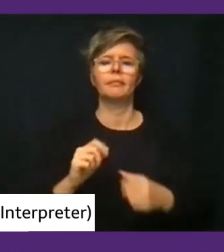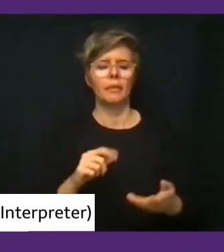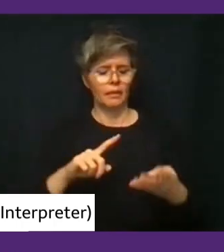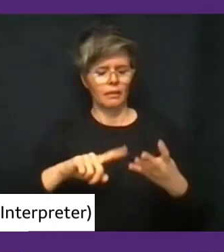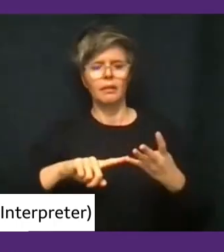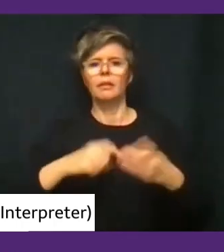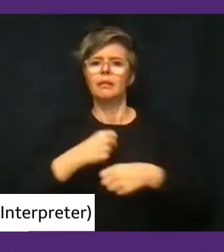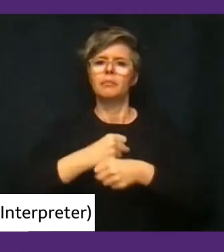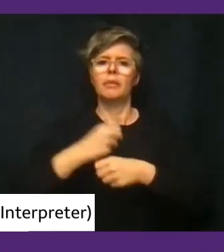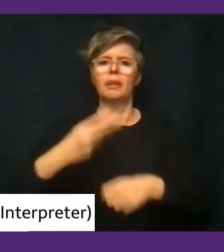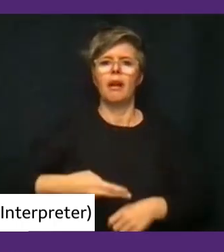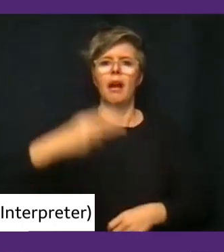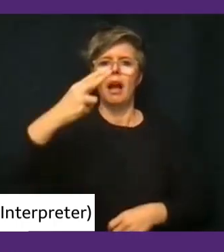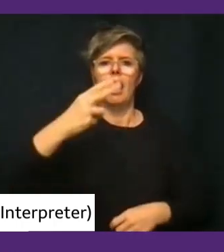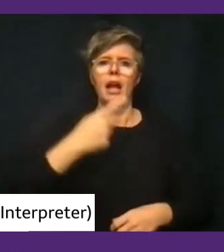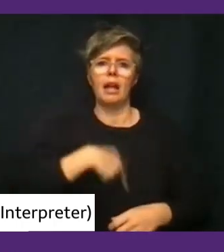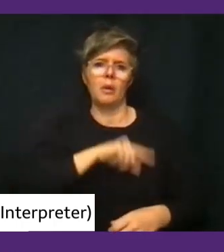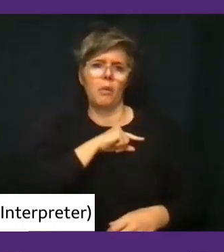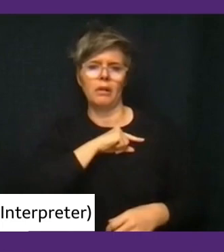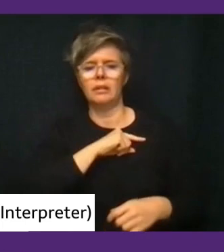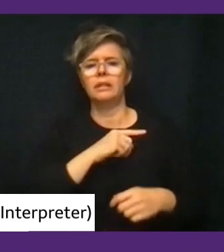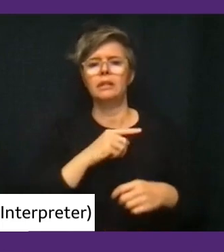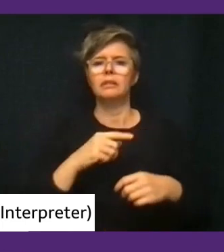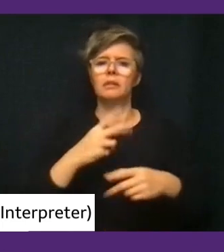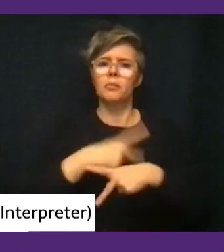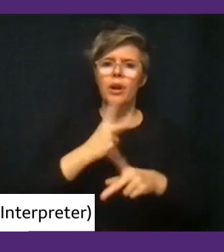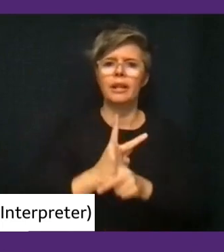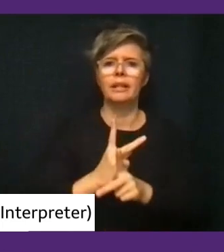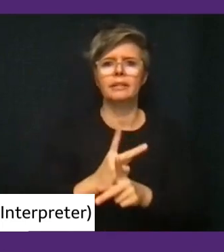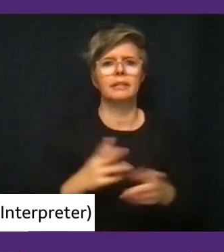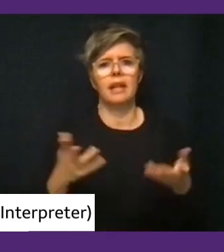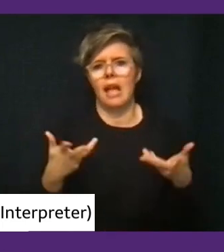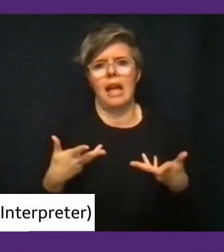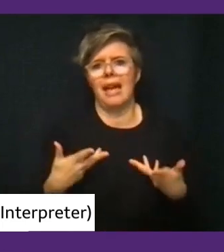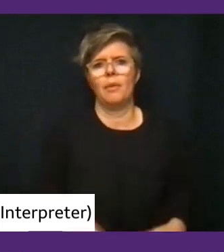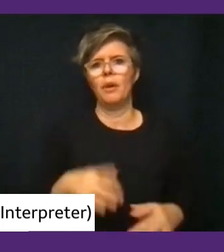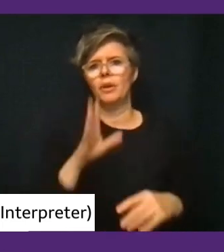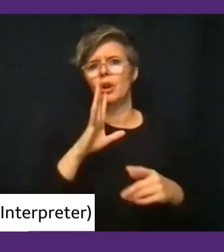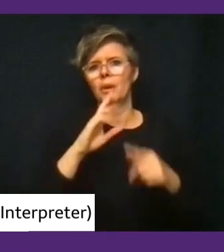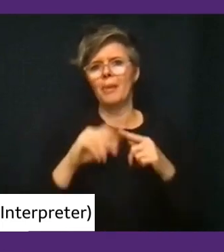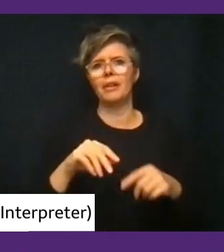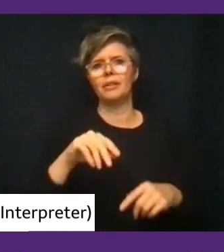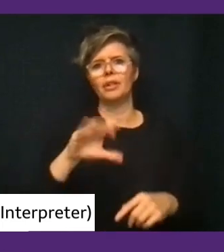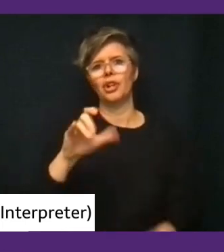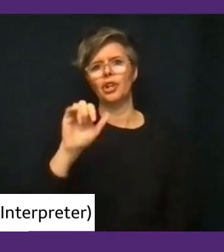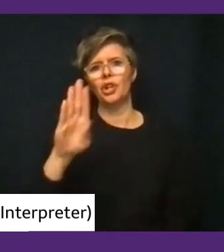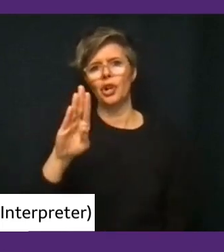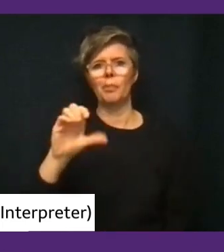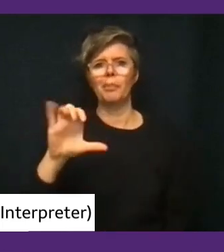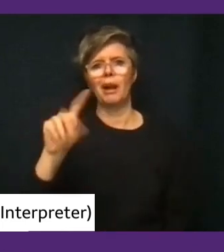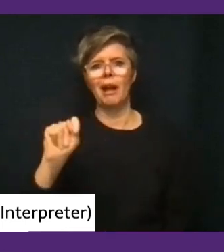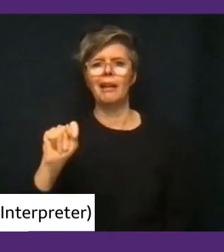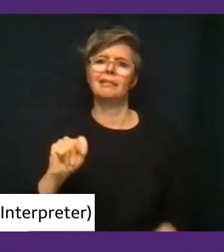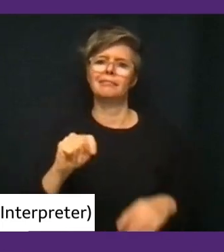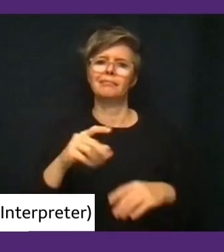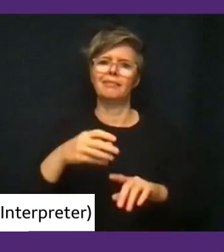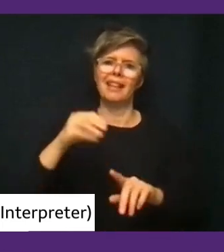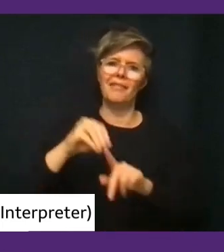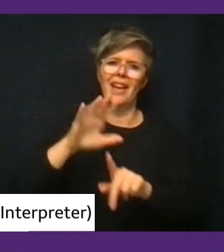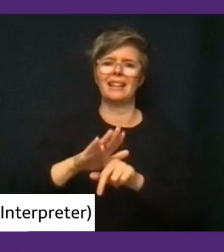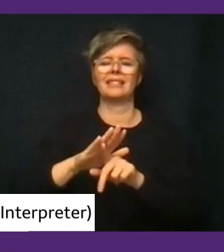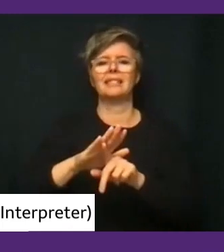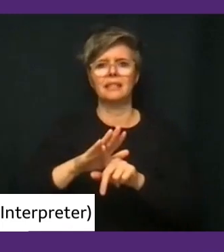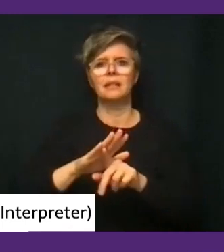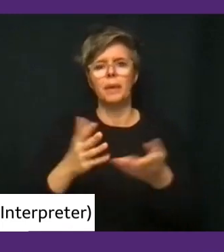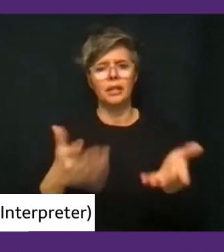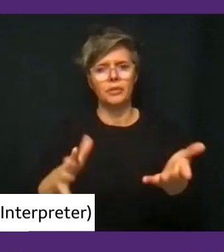talk about curb cut effects too much because that is not why I work on accessibility. But I think all of us here know that